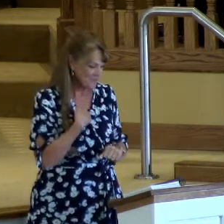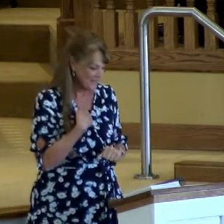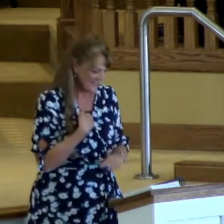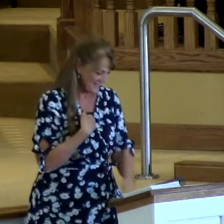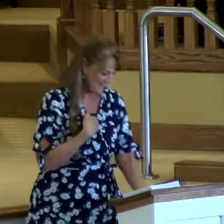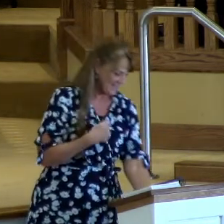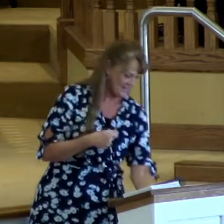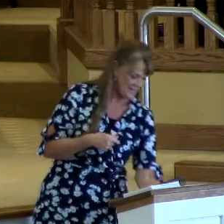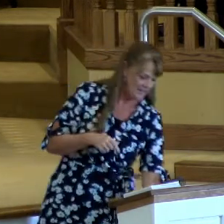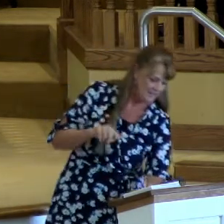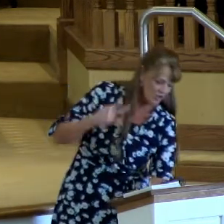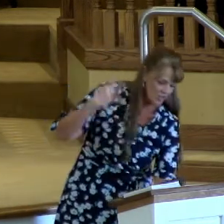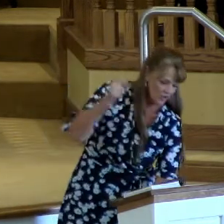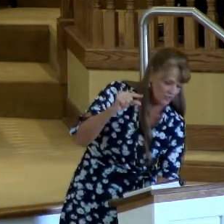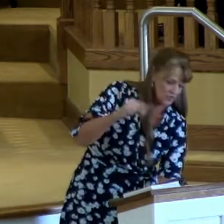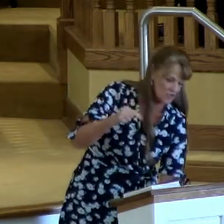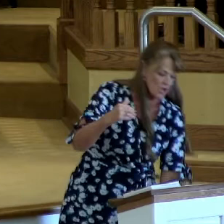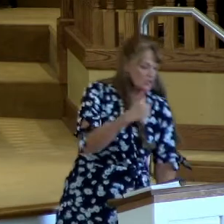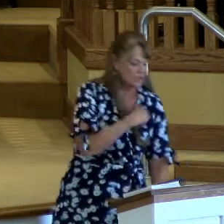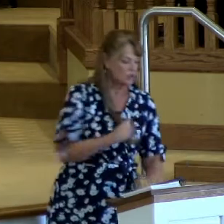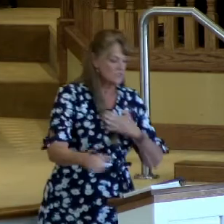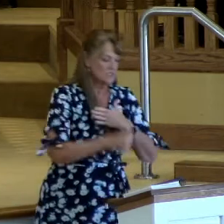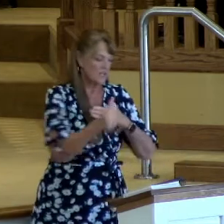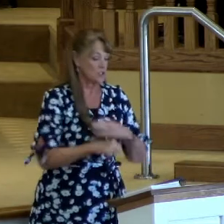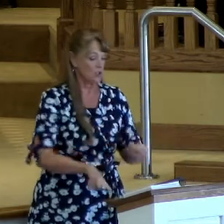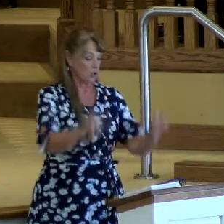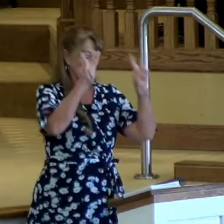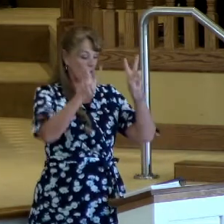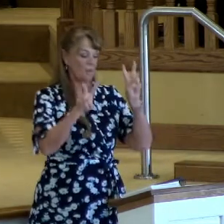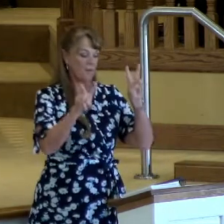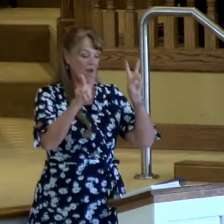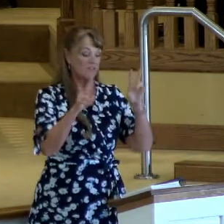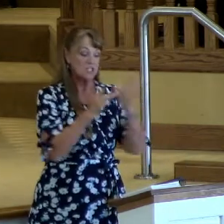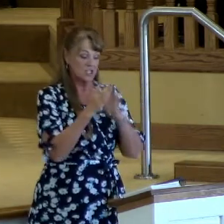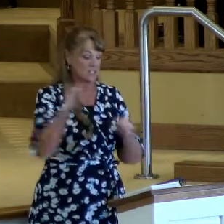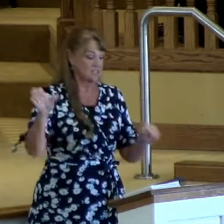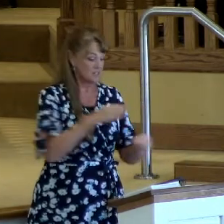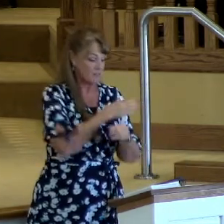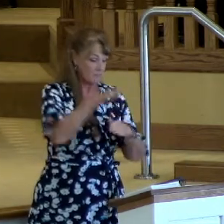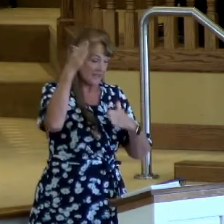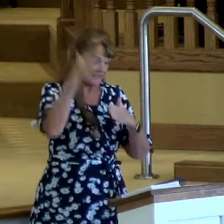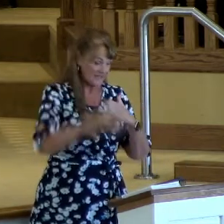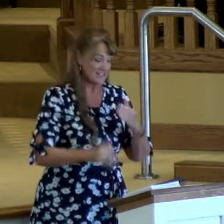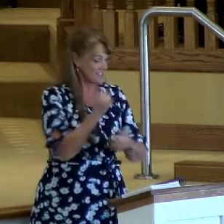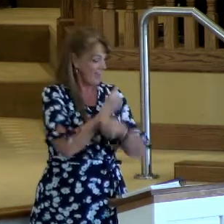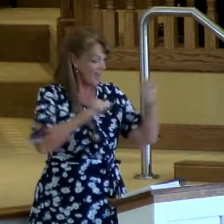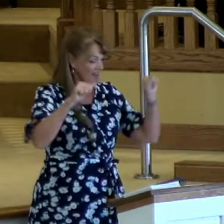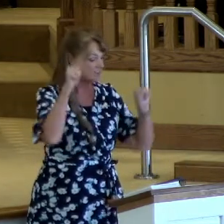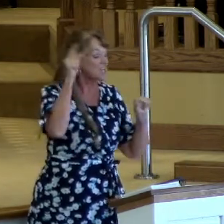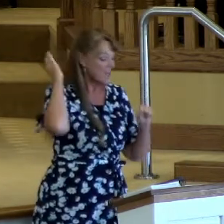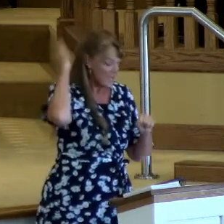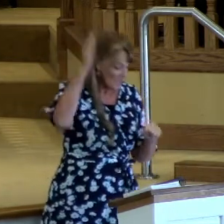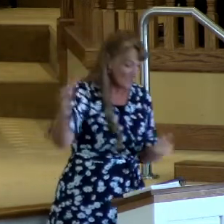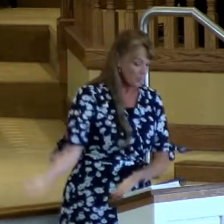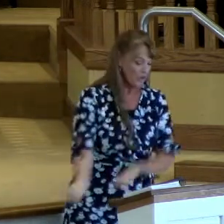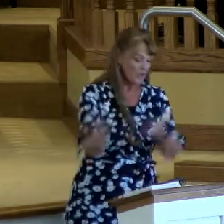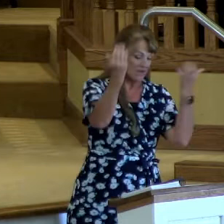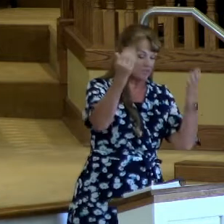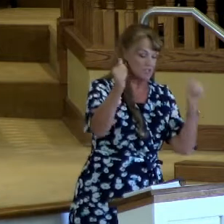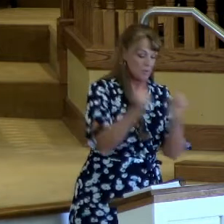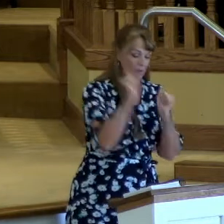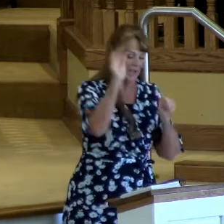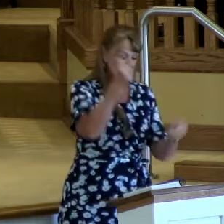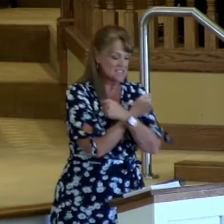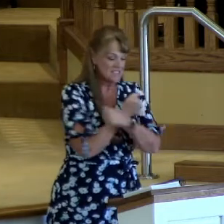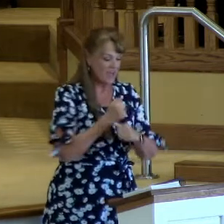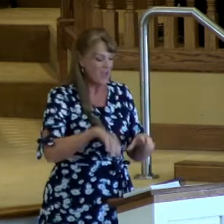lifted me. Third verse. Souls in danger, look above. Jesus completely saves. He will